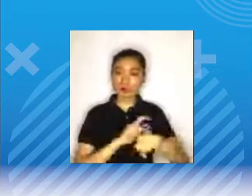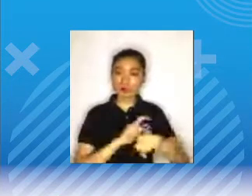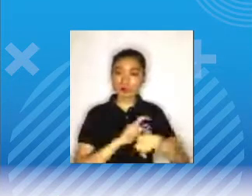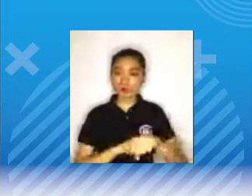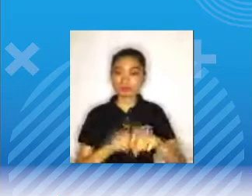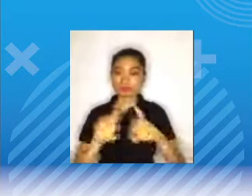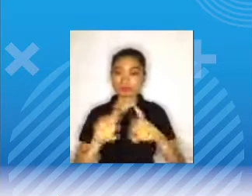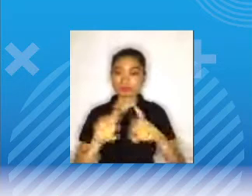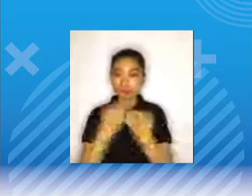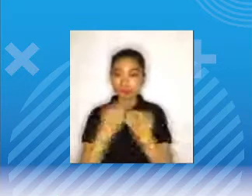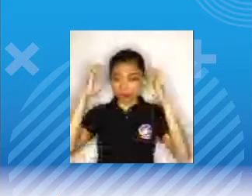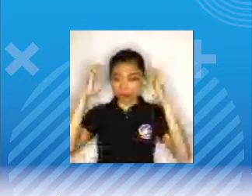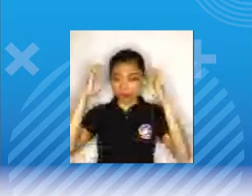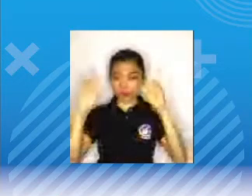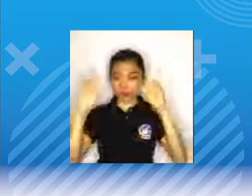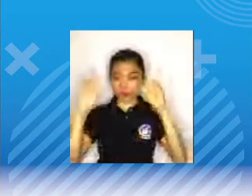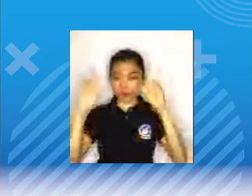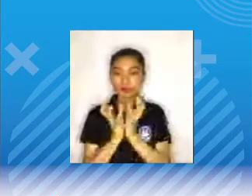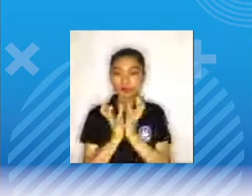in